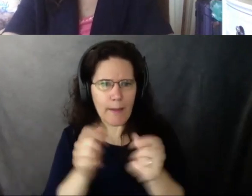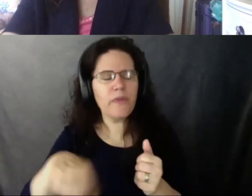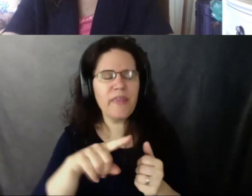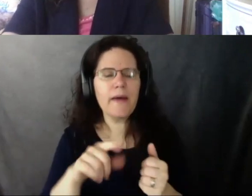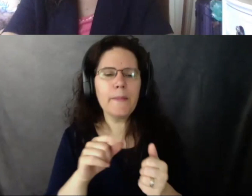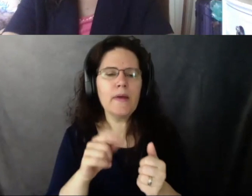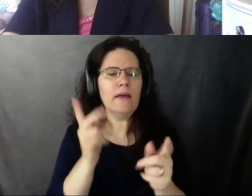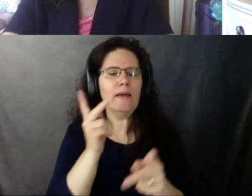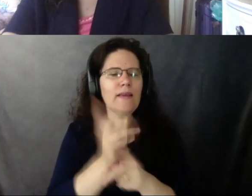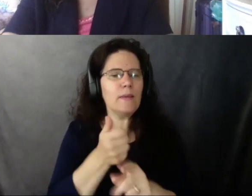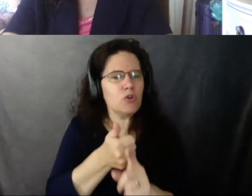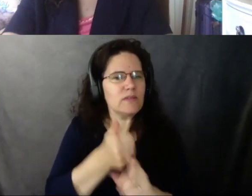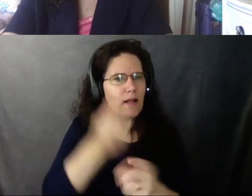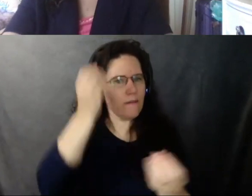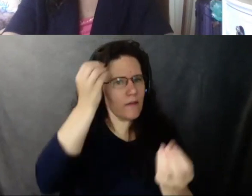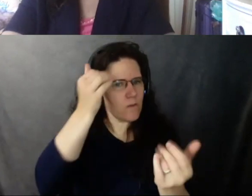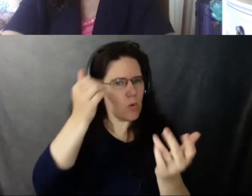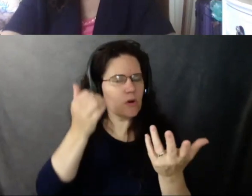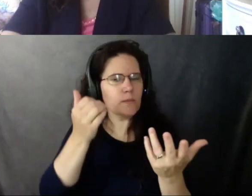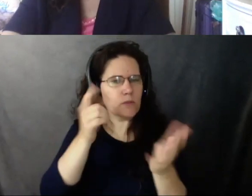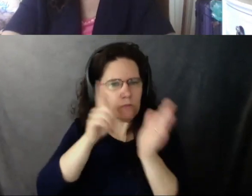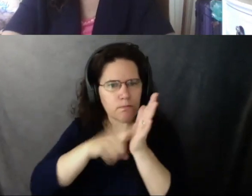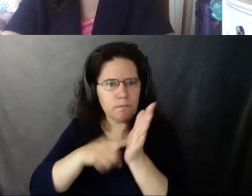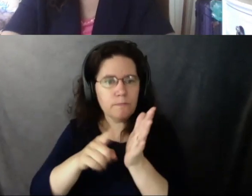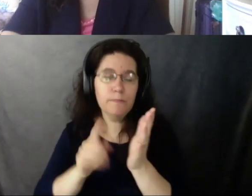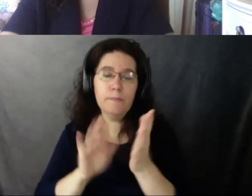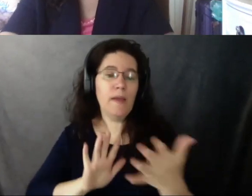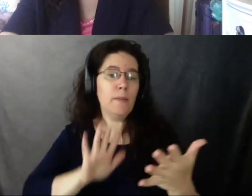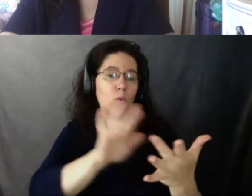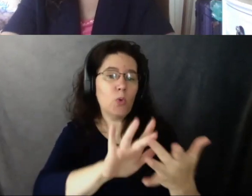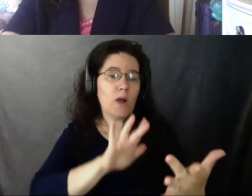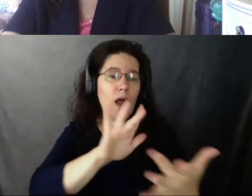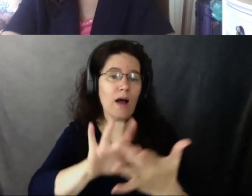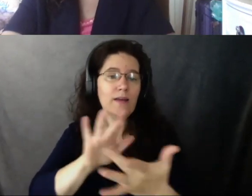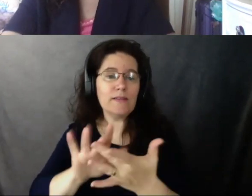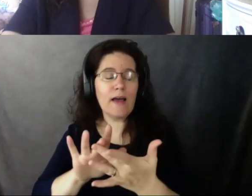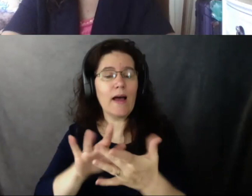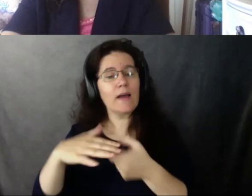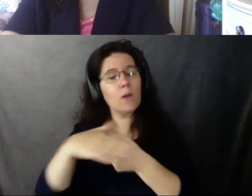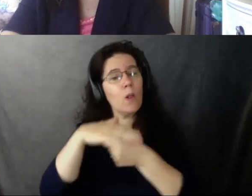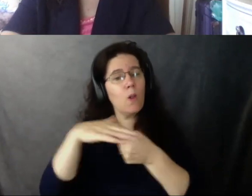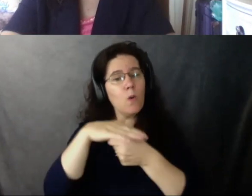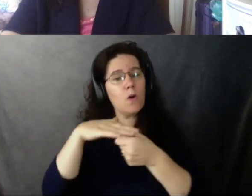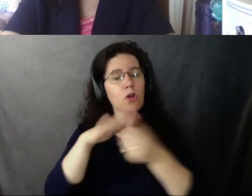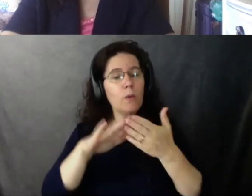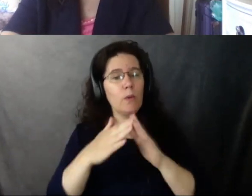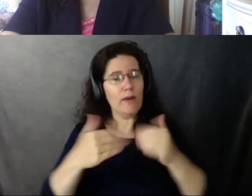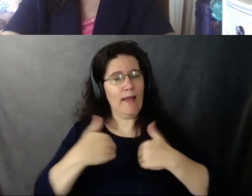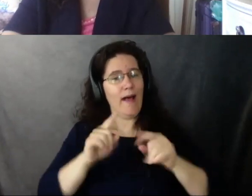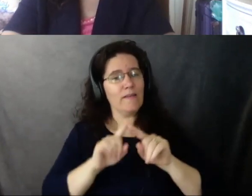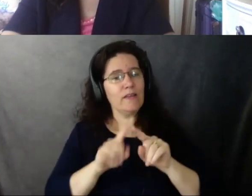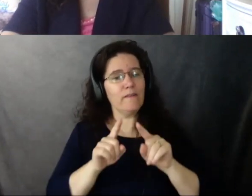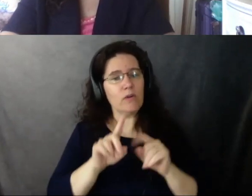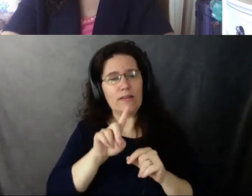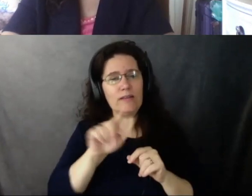um, organizations, that disabled people's organizations in your local communities about how you can